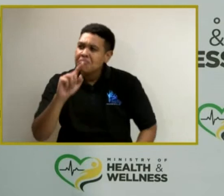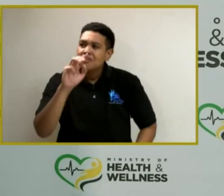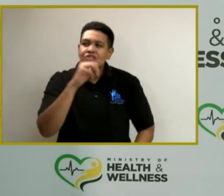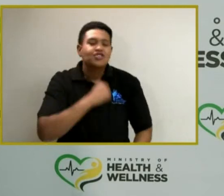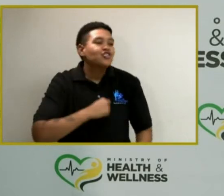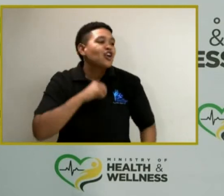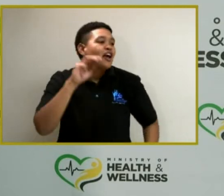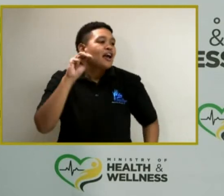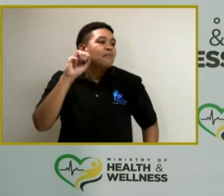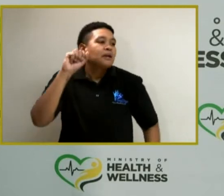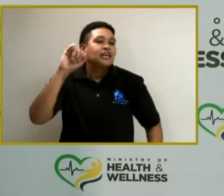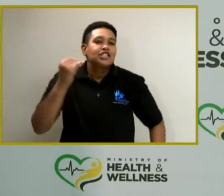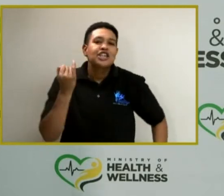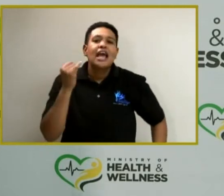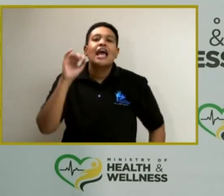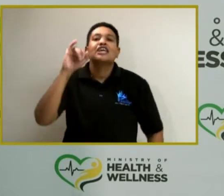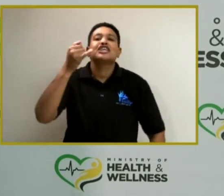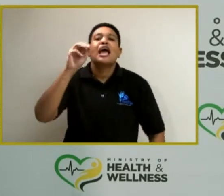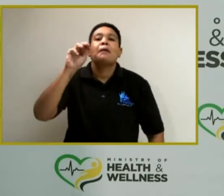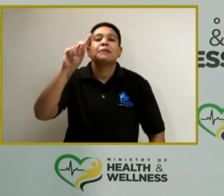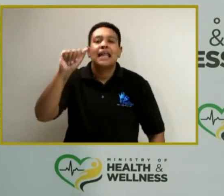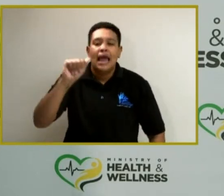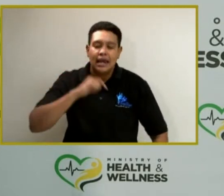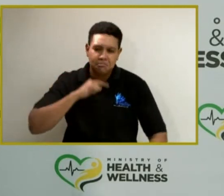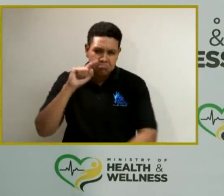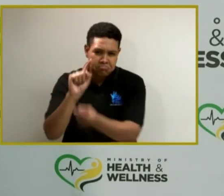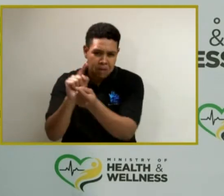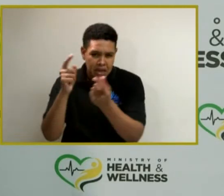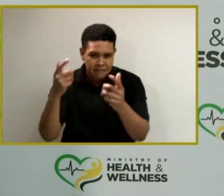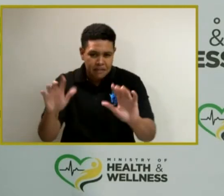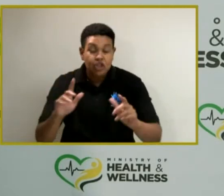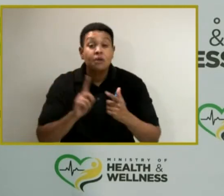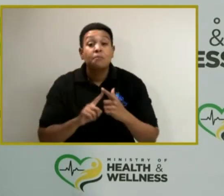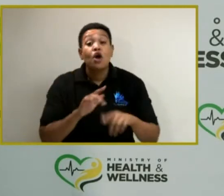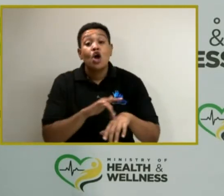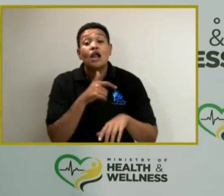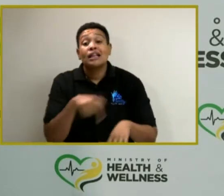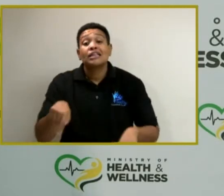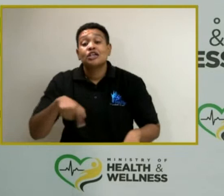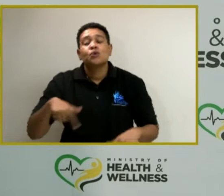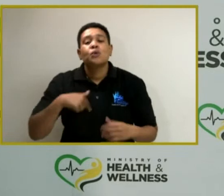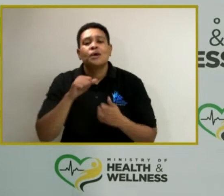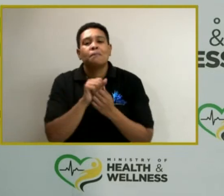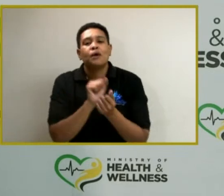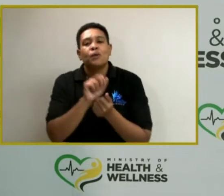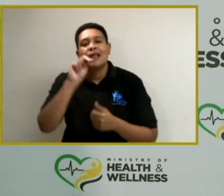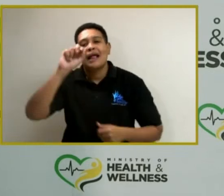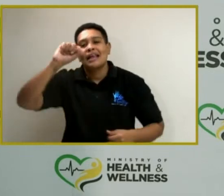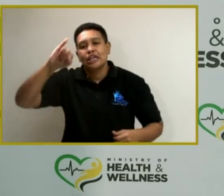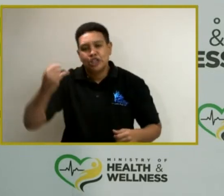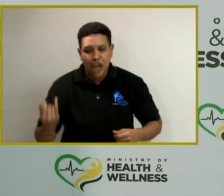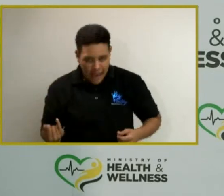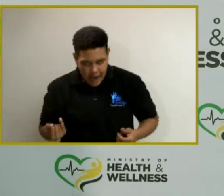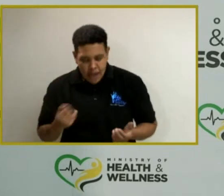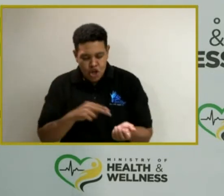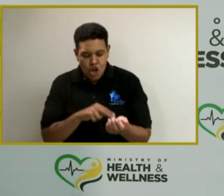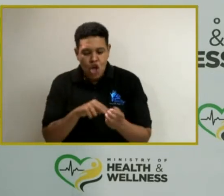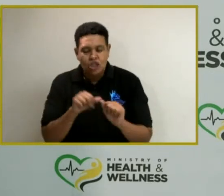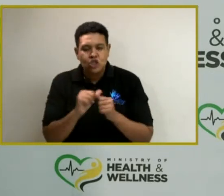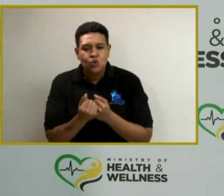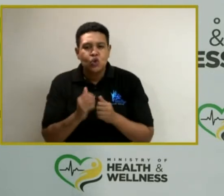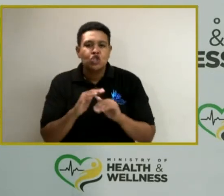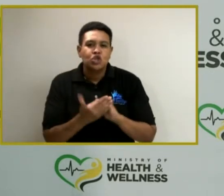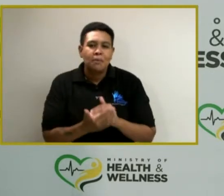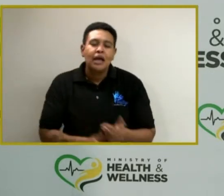MAJ, and the JMDA, and also earlier this week with the Nurses Association of Jamaica